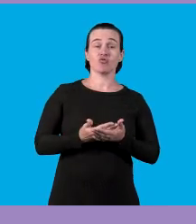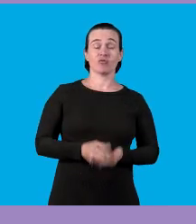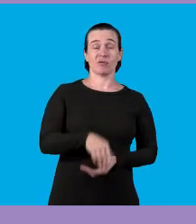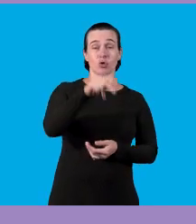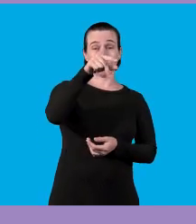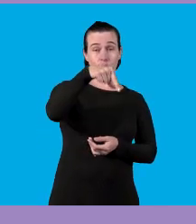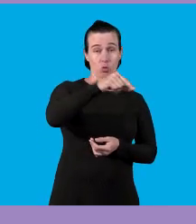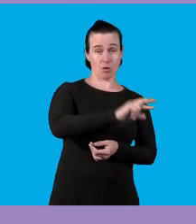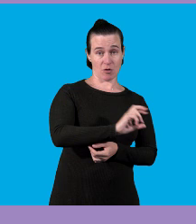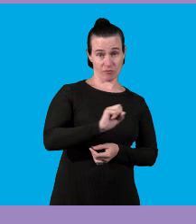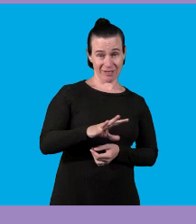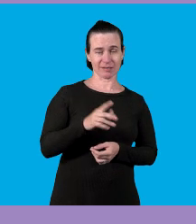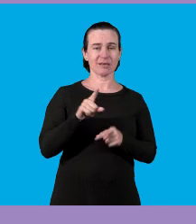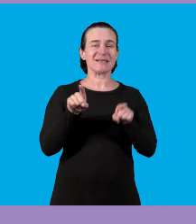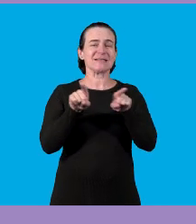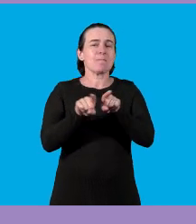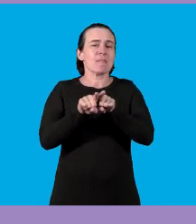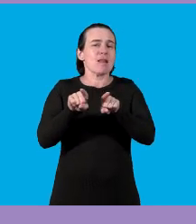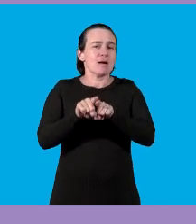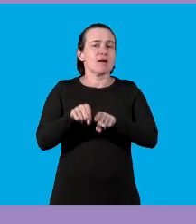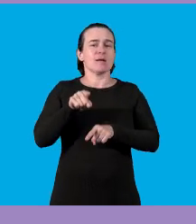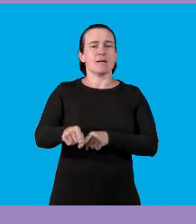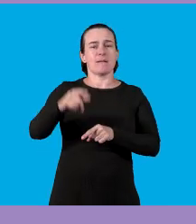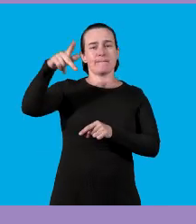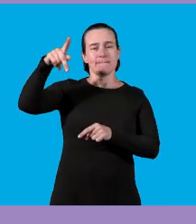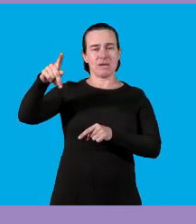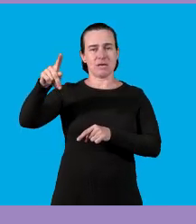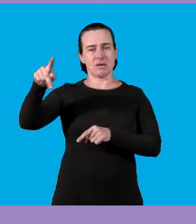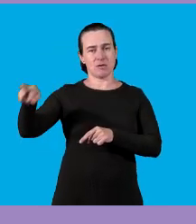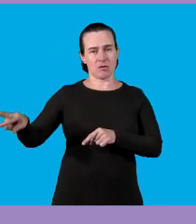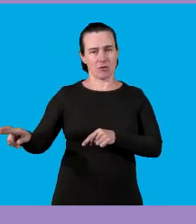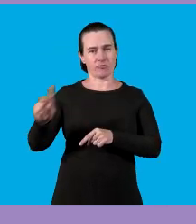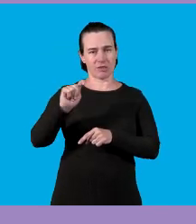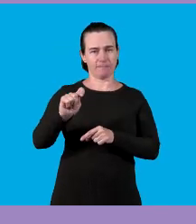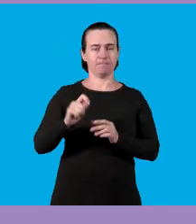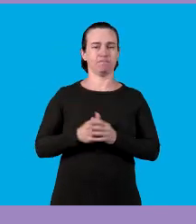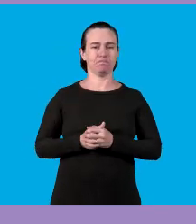that triangle QRS is similar to triangle PRT.